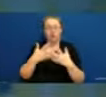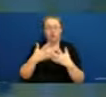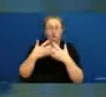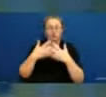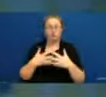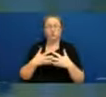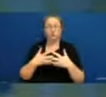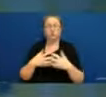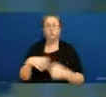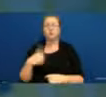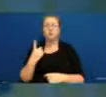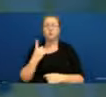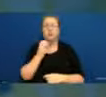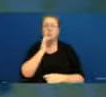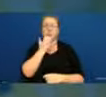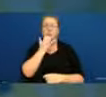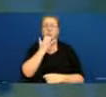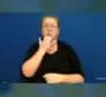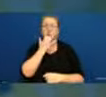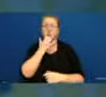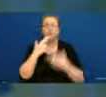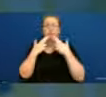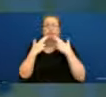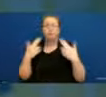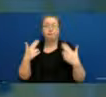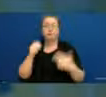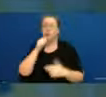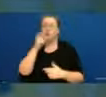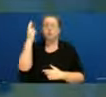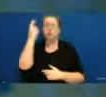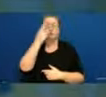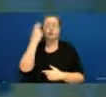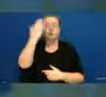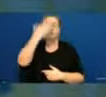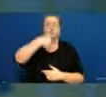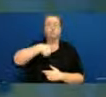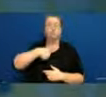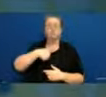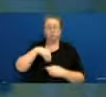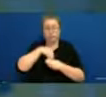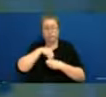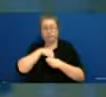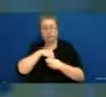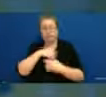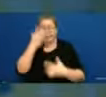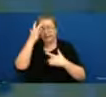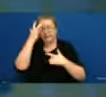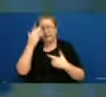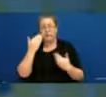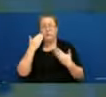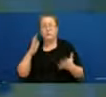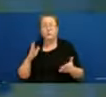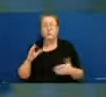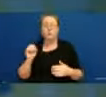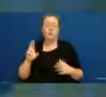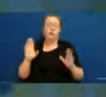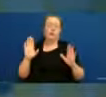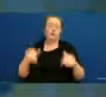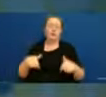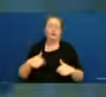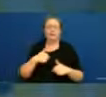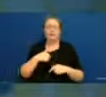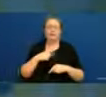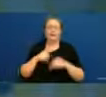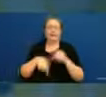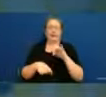single workplace where somebody unintentionally brought the virus in with them, whether it was because they didn't recognize they had symptoms or